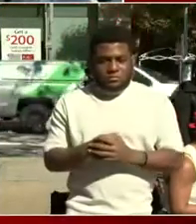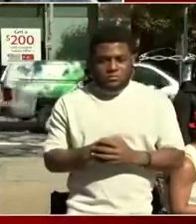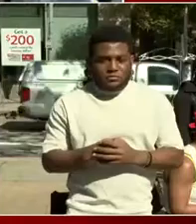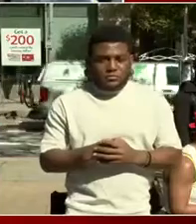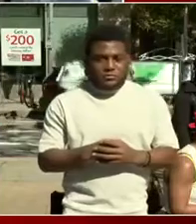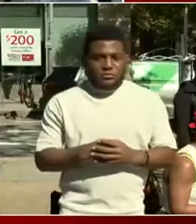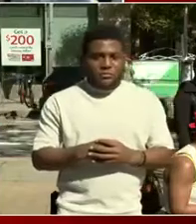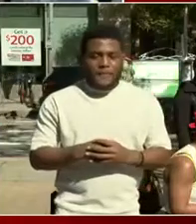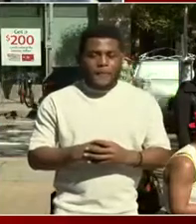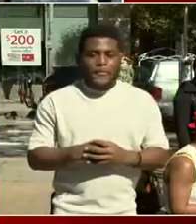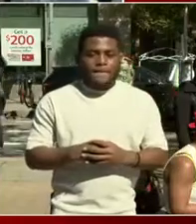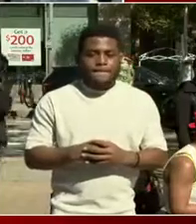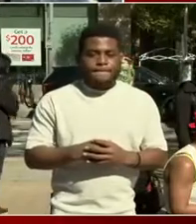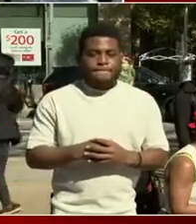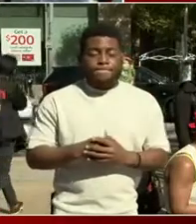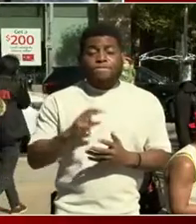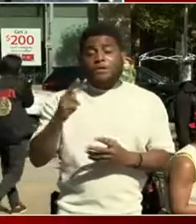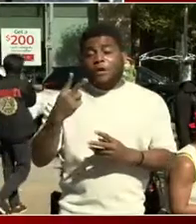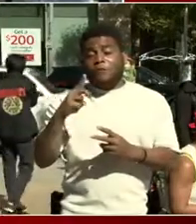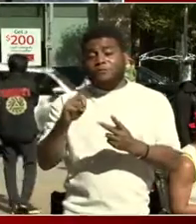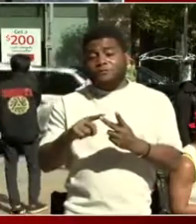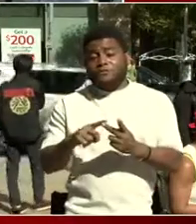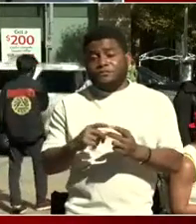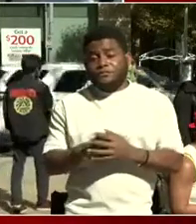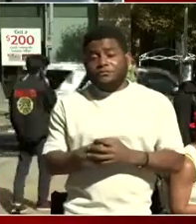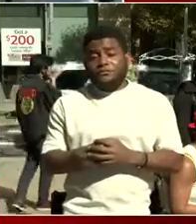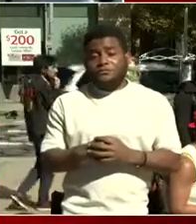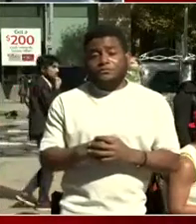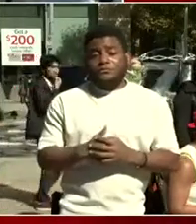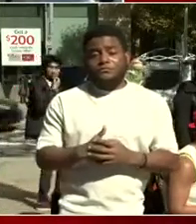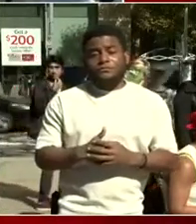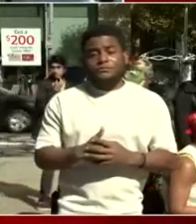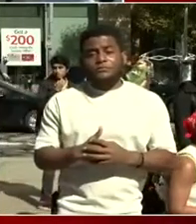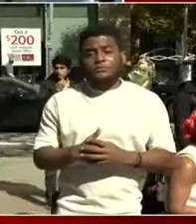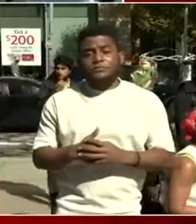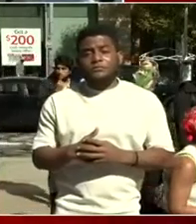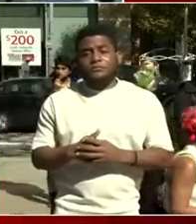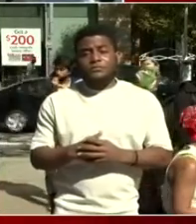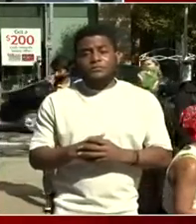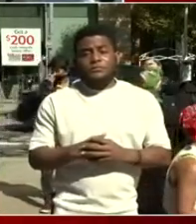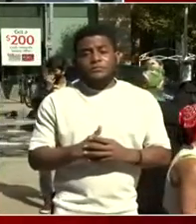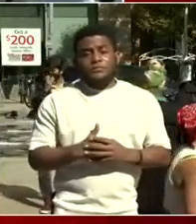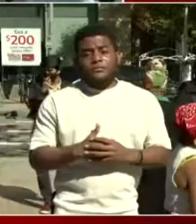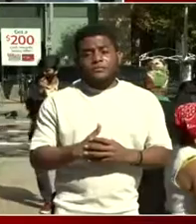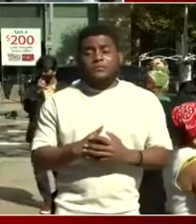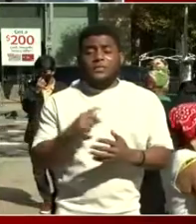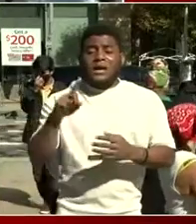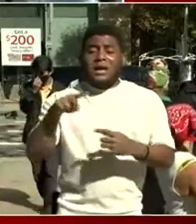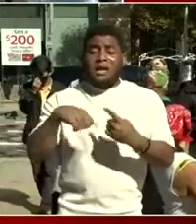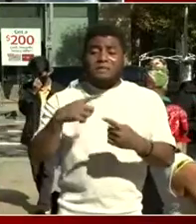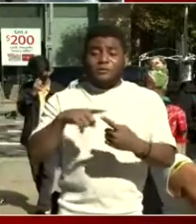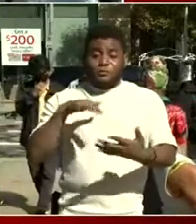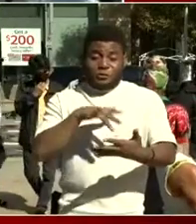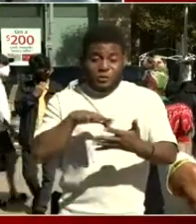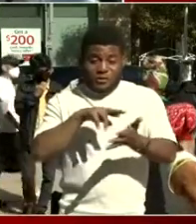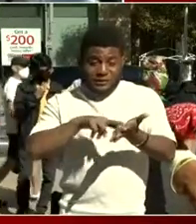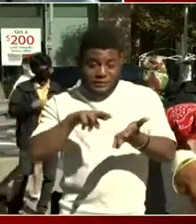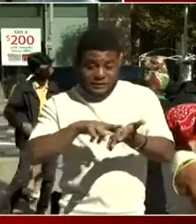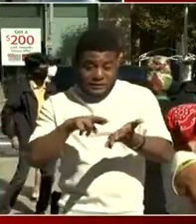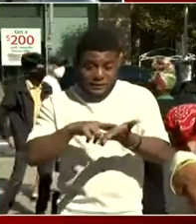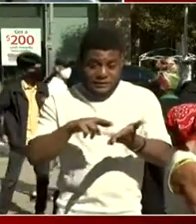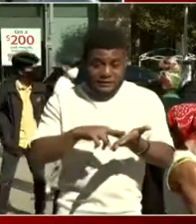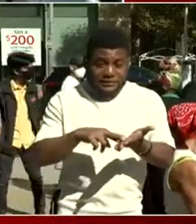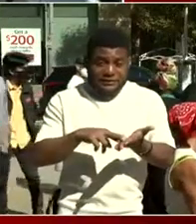thing. The second response to your question about the study, no official sanctioned